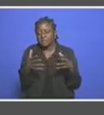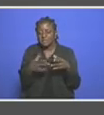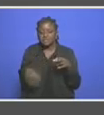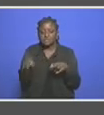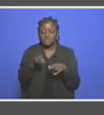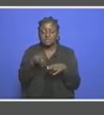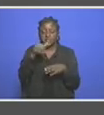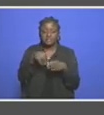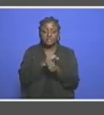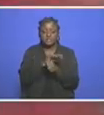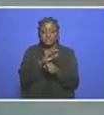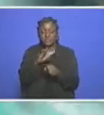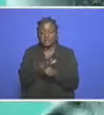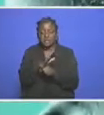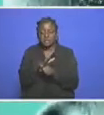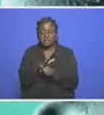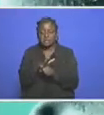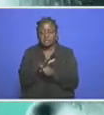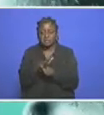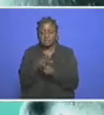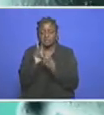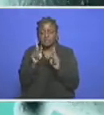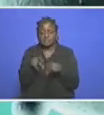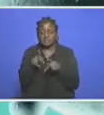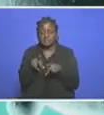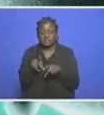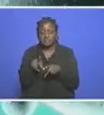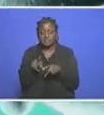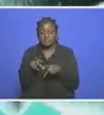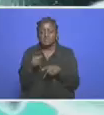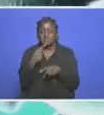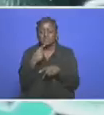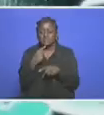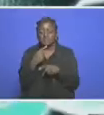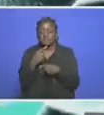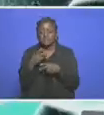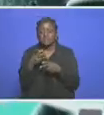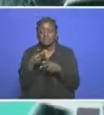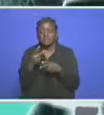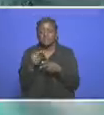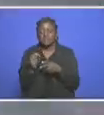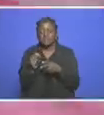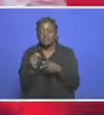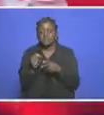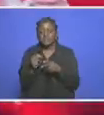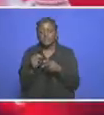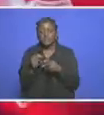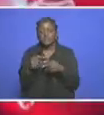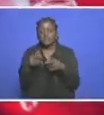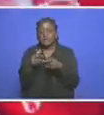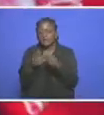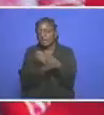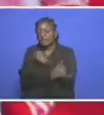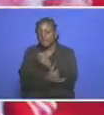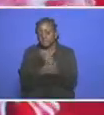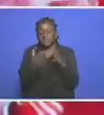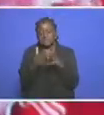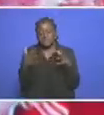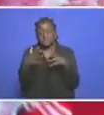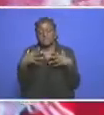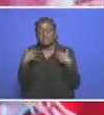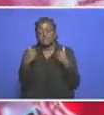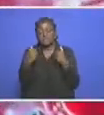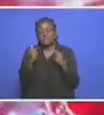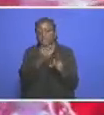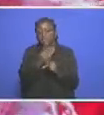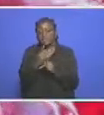reporters after his tour of the Sandlands Rehabilitation Center, said while the country's major health care facilities are being stretched to the limit,